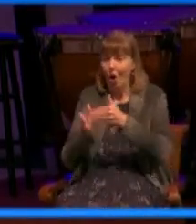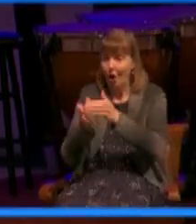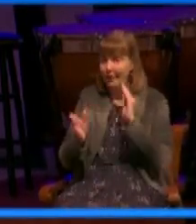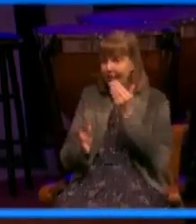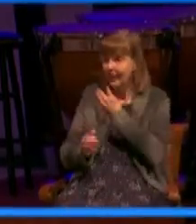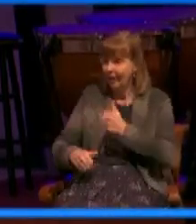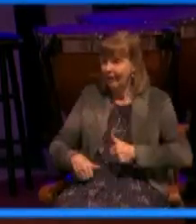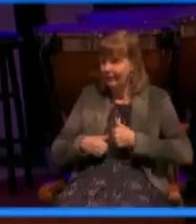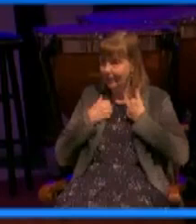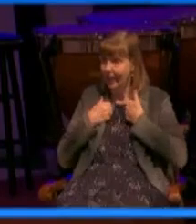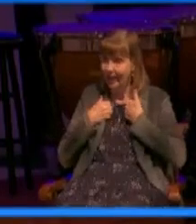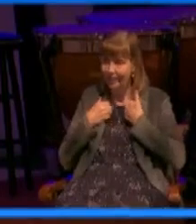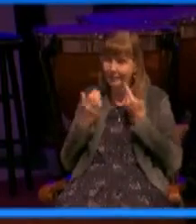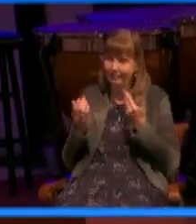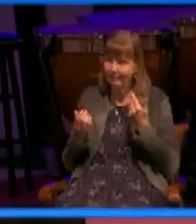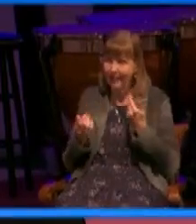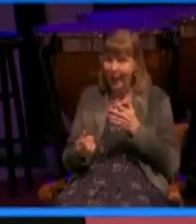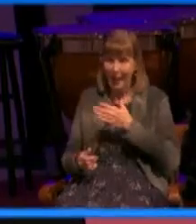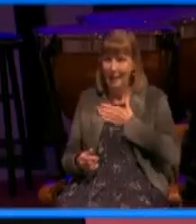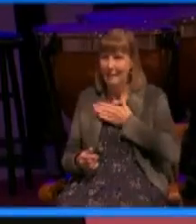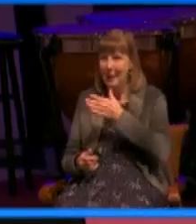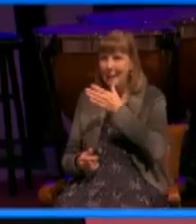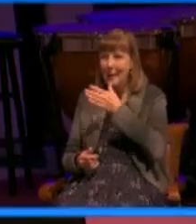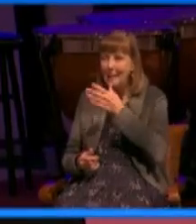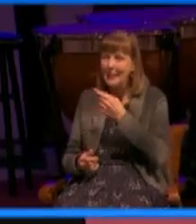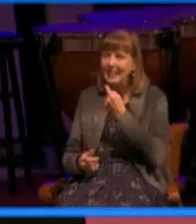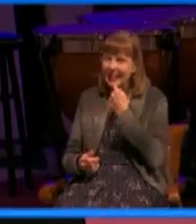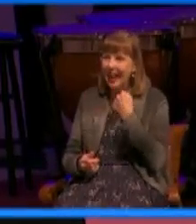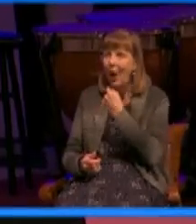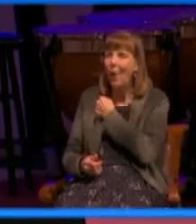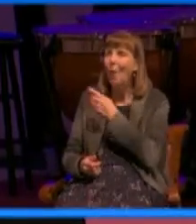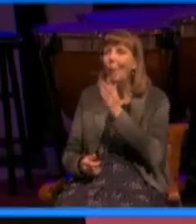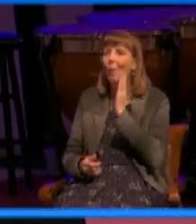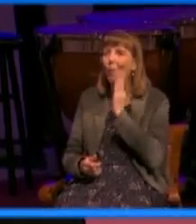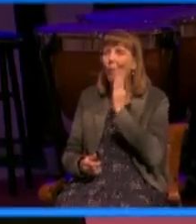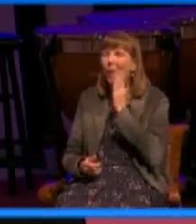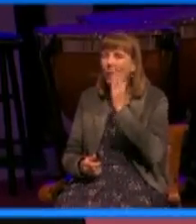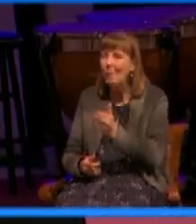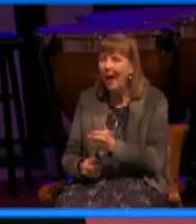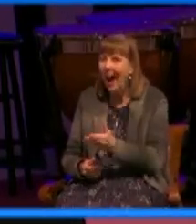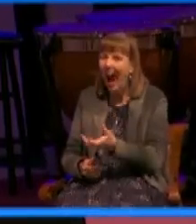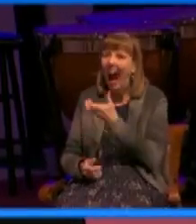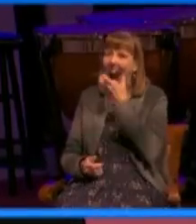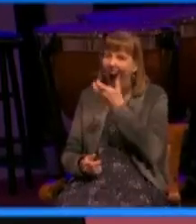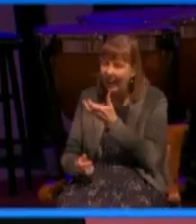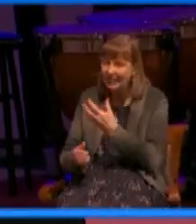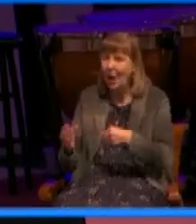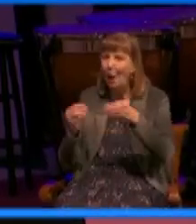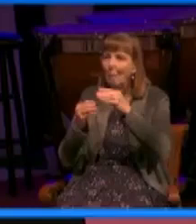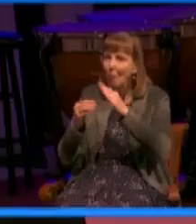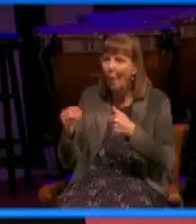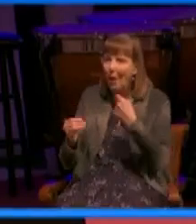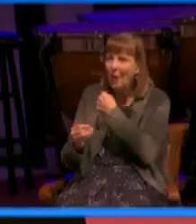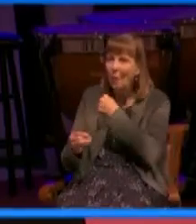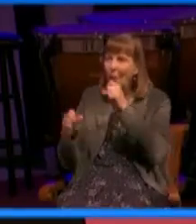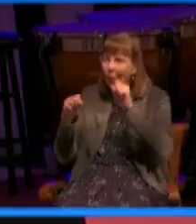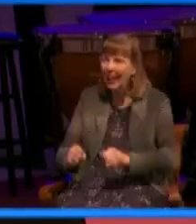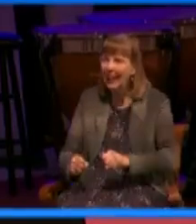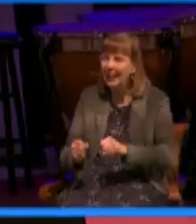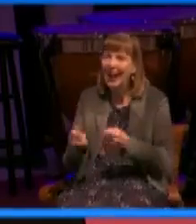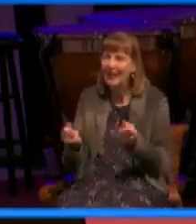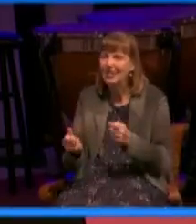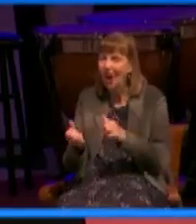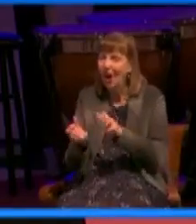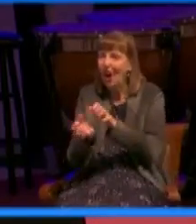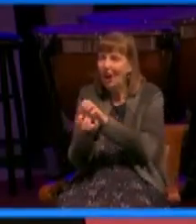bite off more than we can chew. We will make commitments, we will make promises, sometimes even with good intentions,